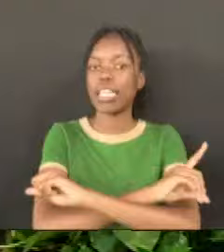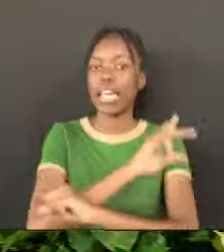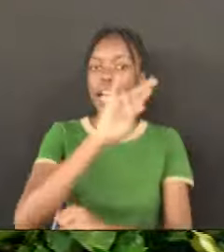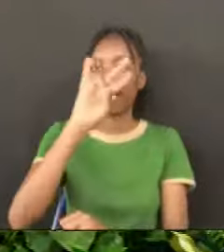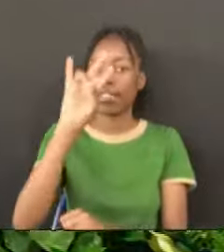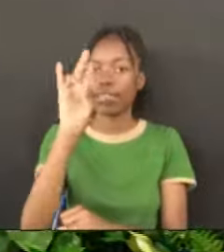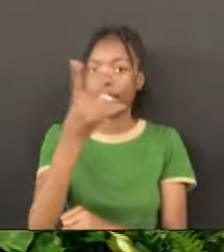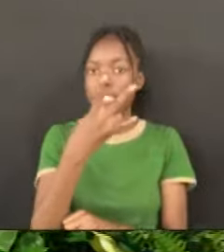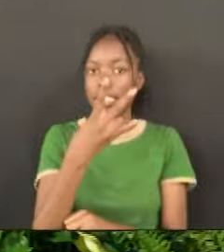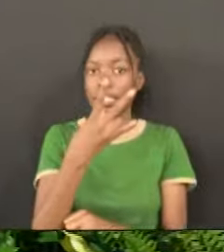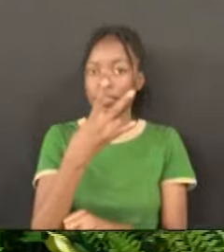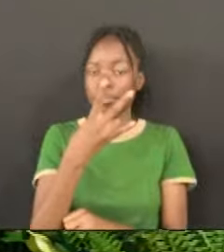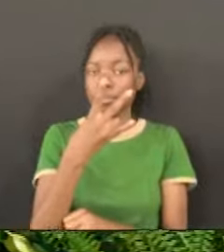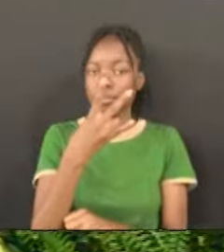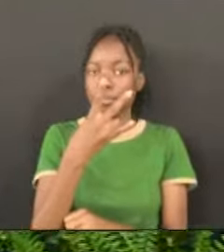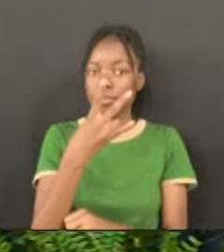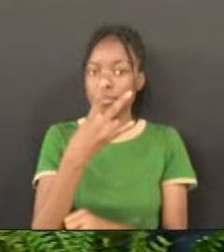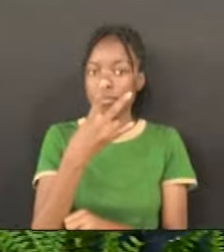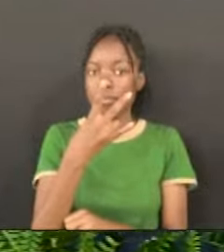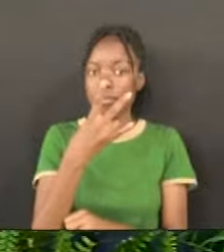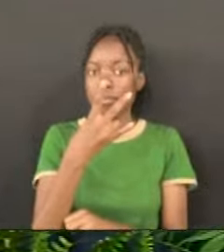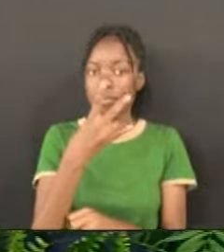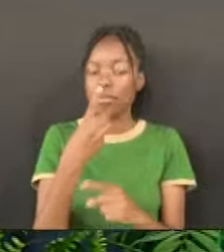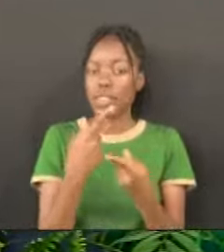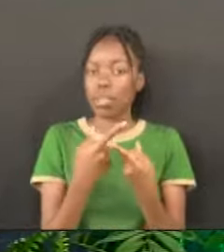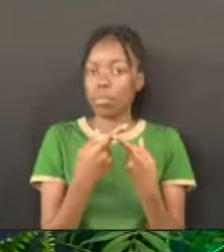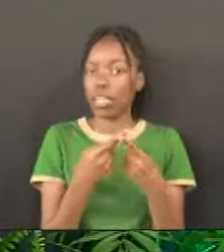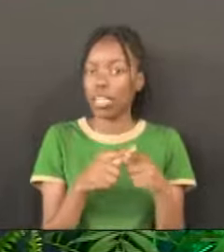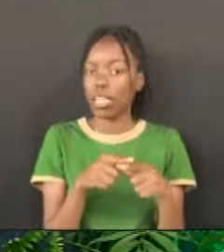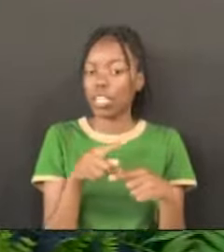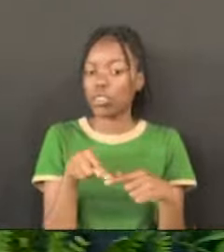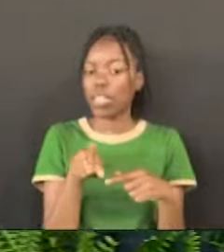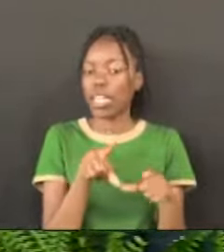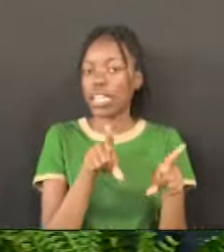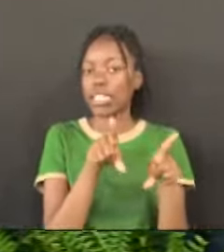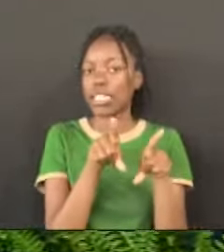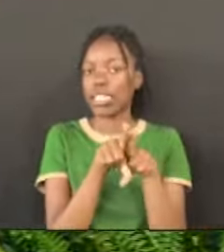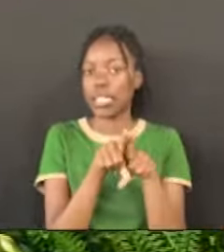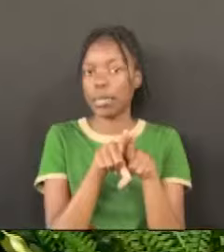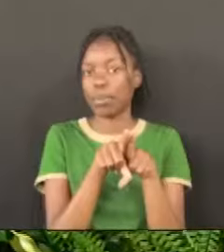of the remnant church, yet we are the same.